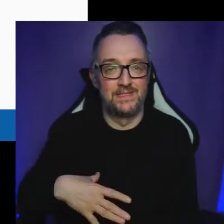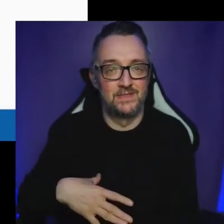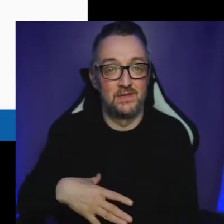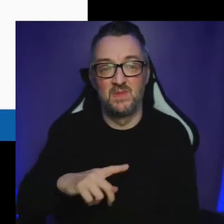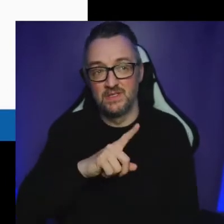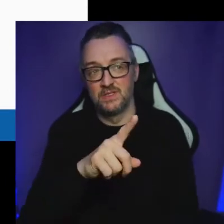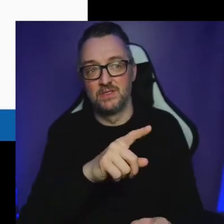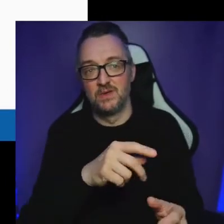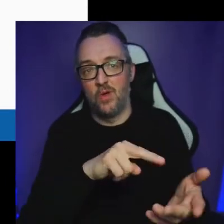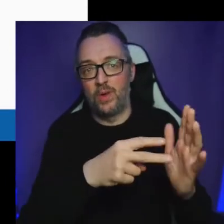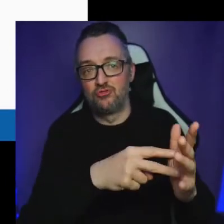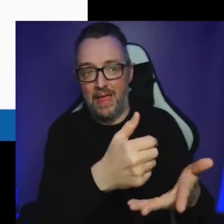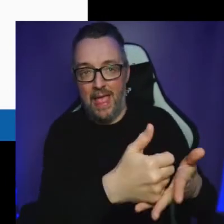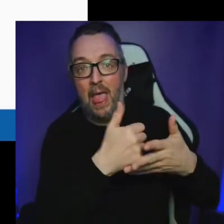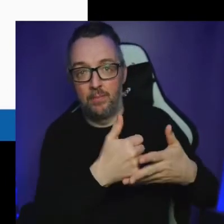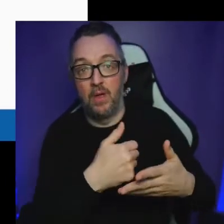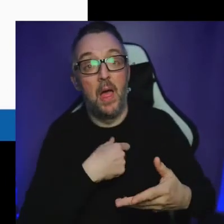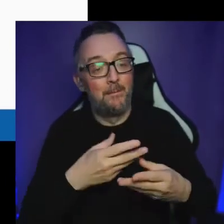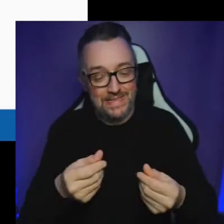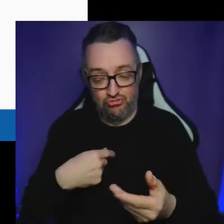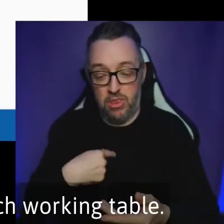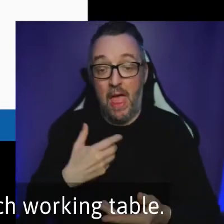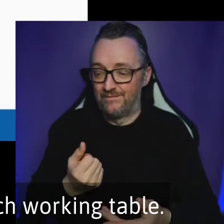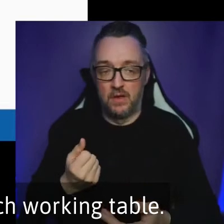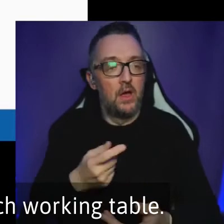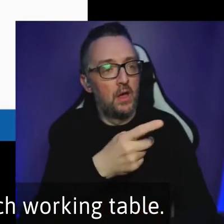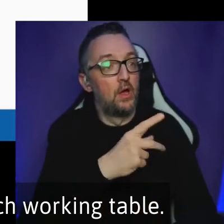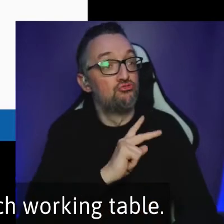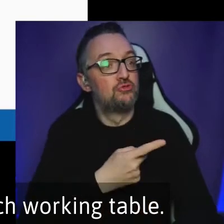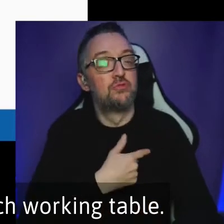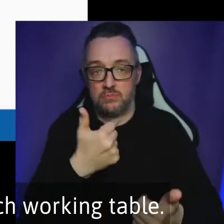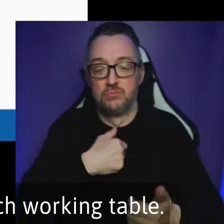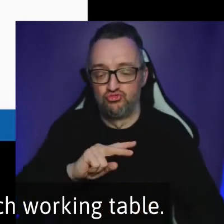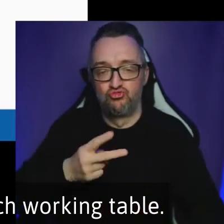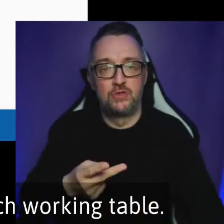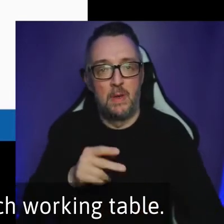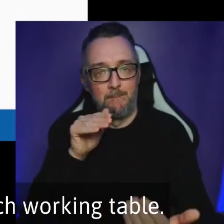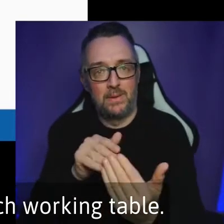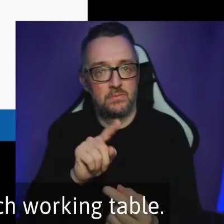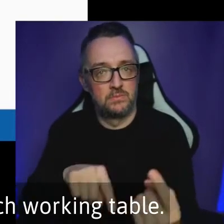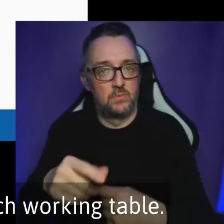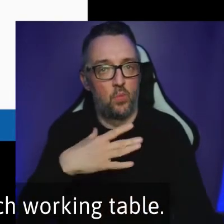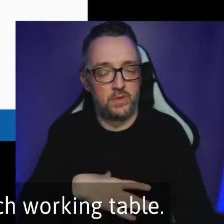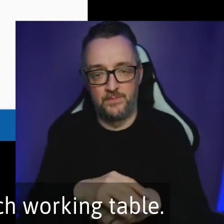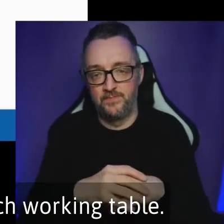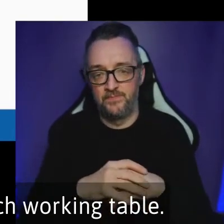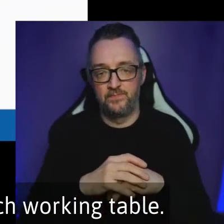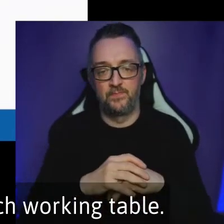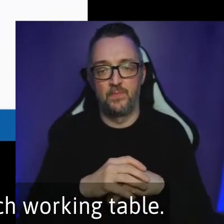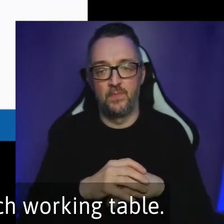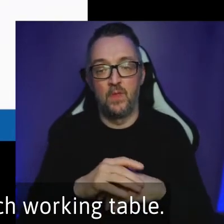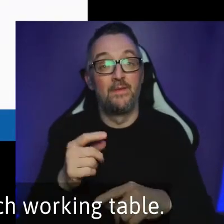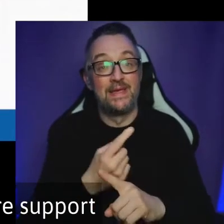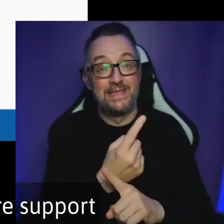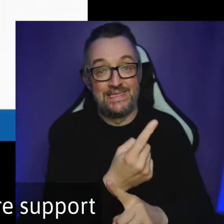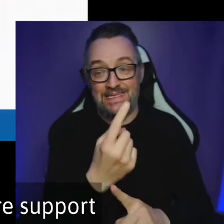So they helped us change our materials. For most of the work, we also had a scribe for each